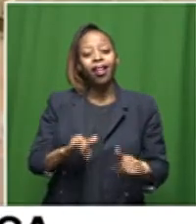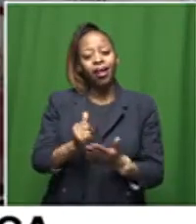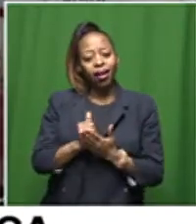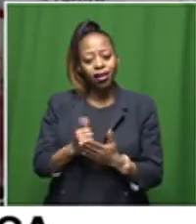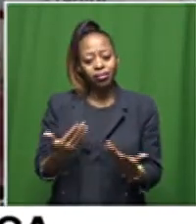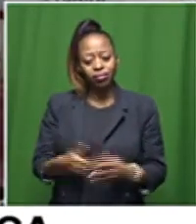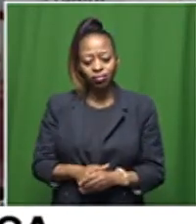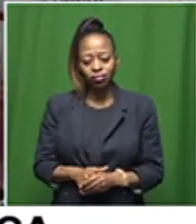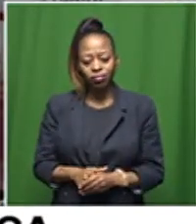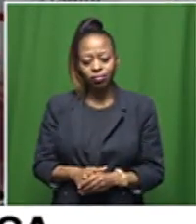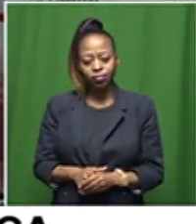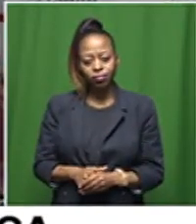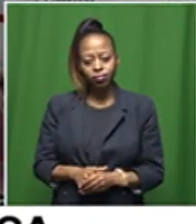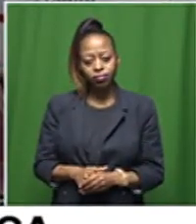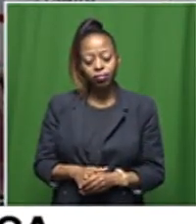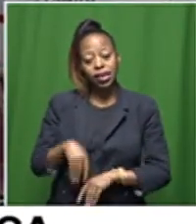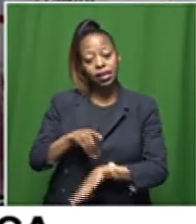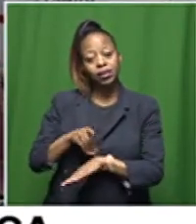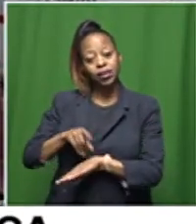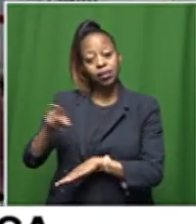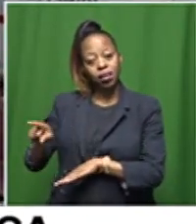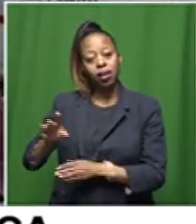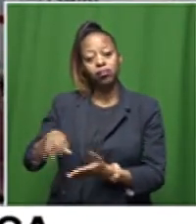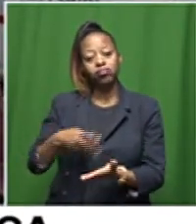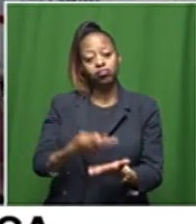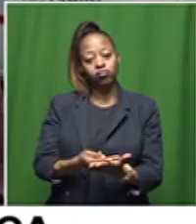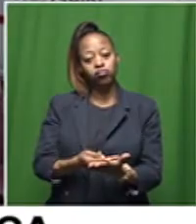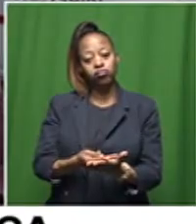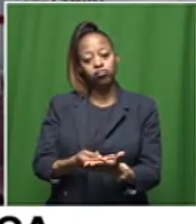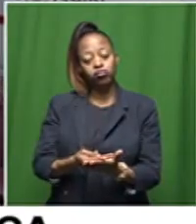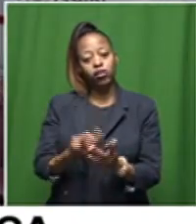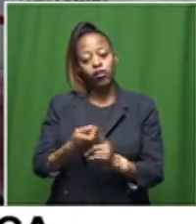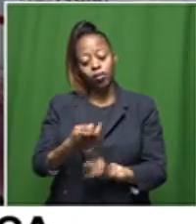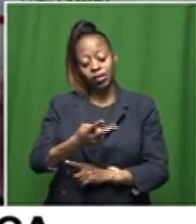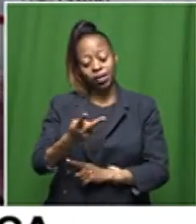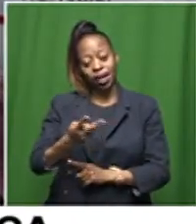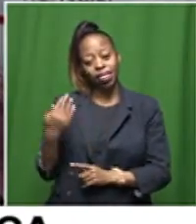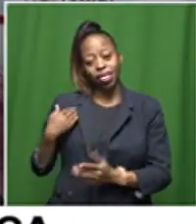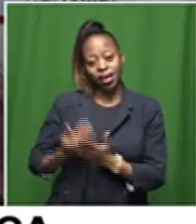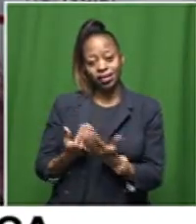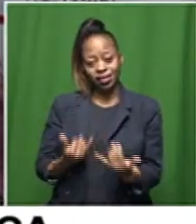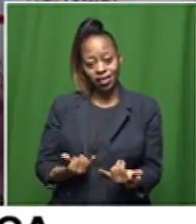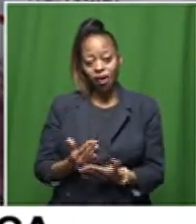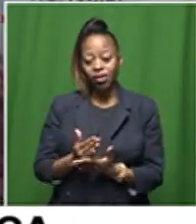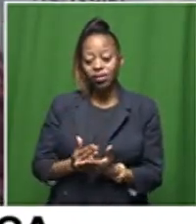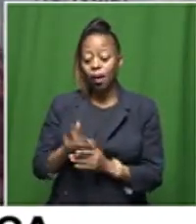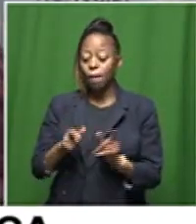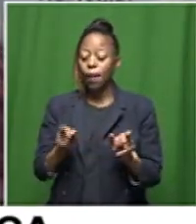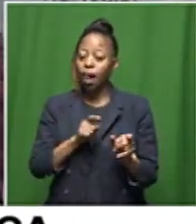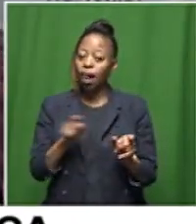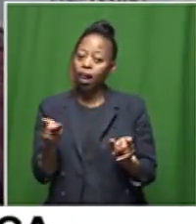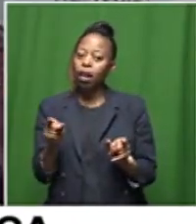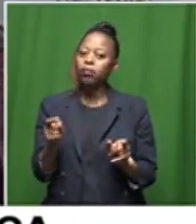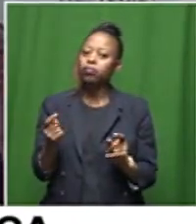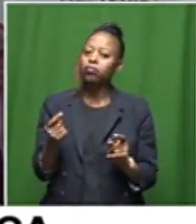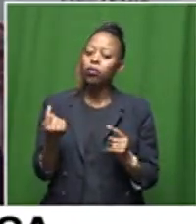help. My doctor put me in the ward from the 2nd until now. Some other people who found me